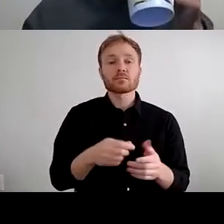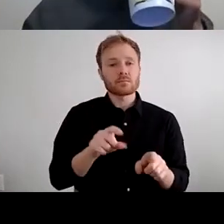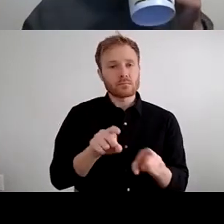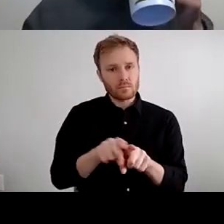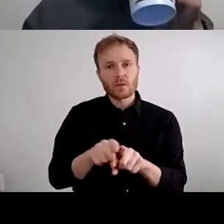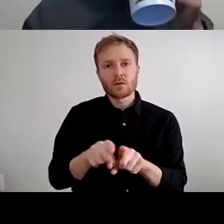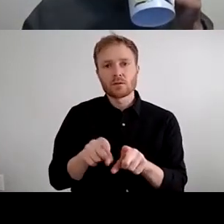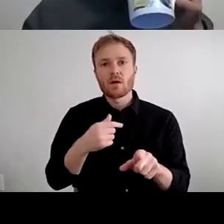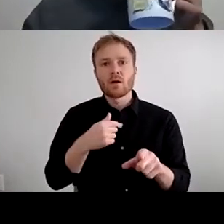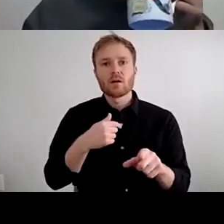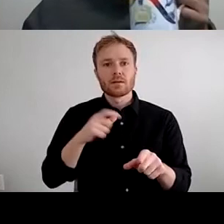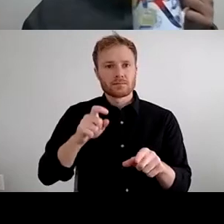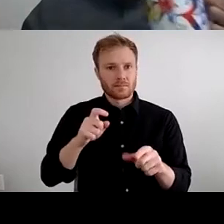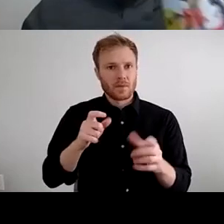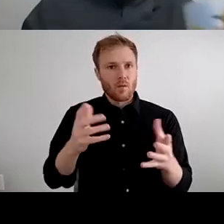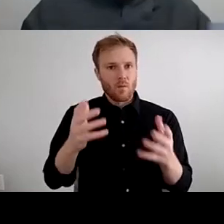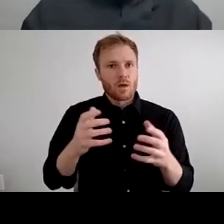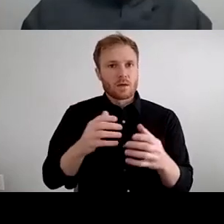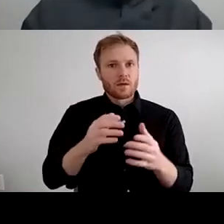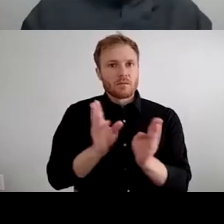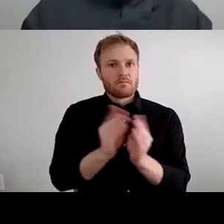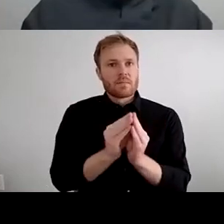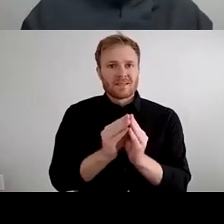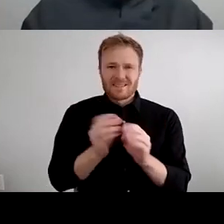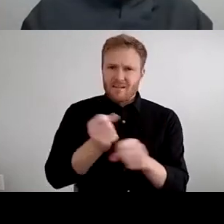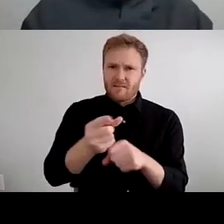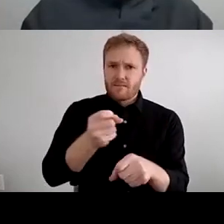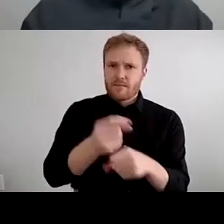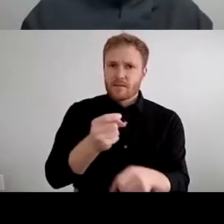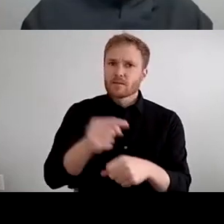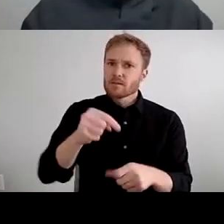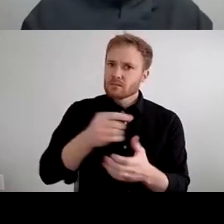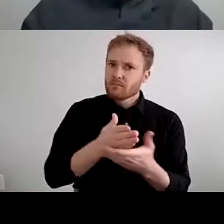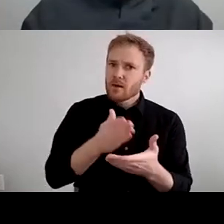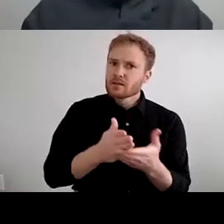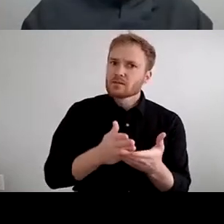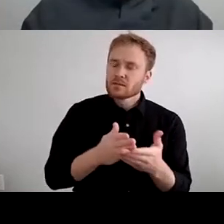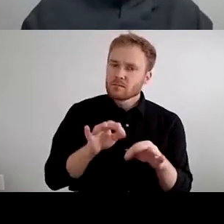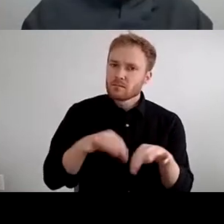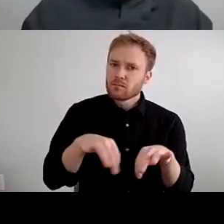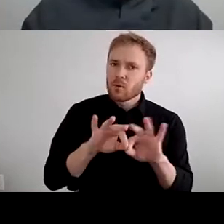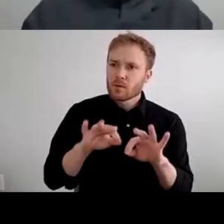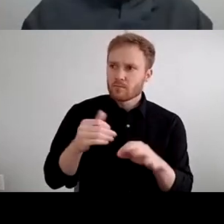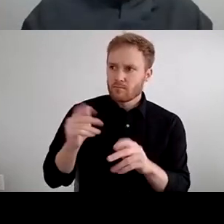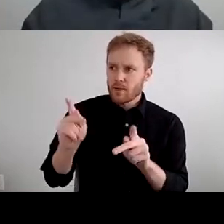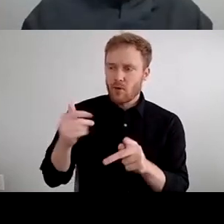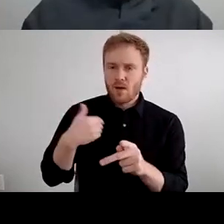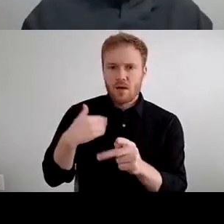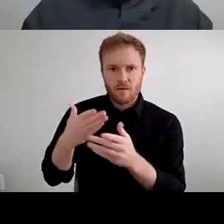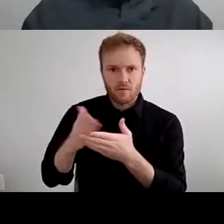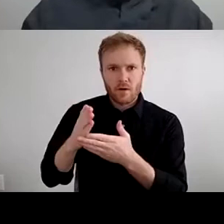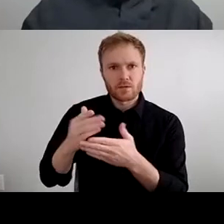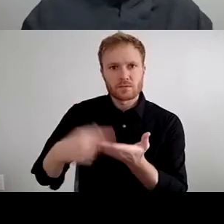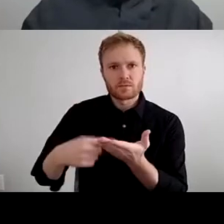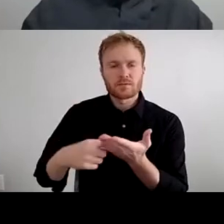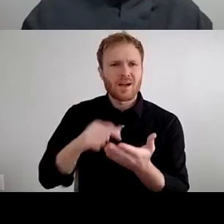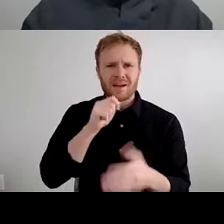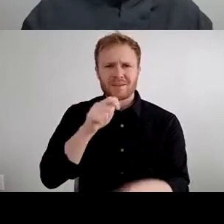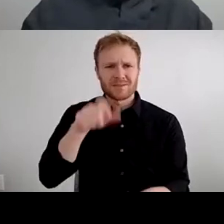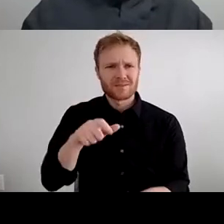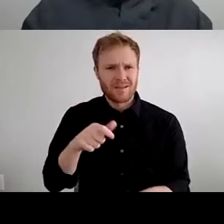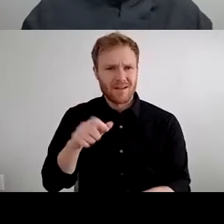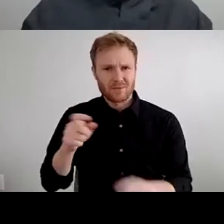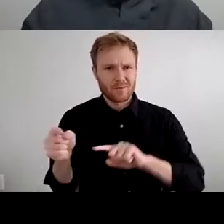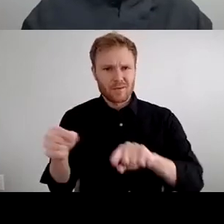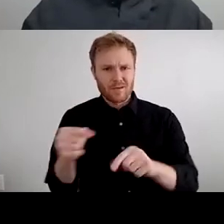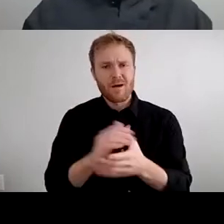this budget is an important issue that people have the right to discuss. I should not have to come here to beg for something so obvious. Thank